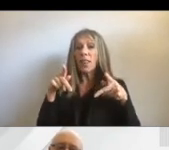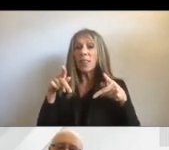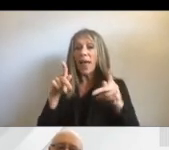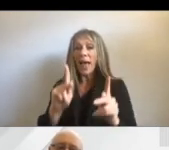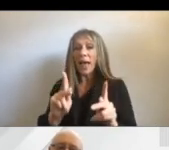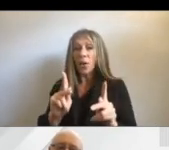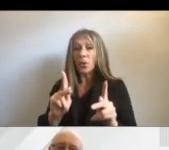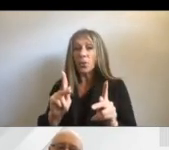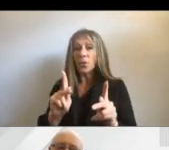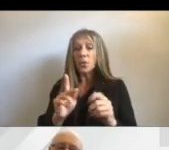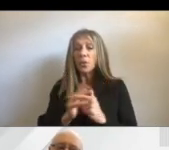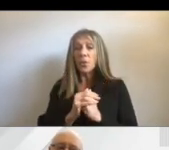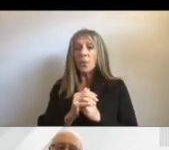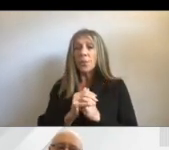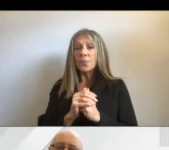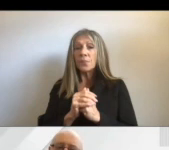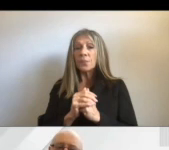today.